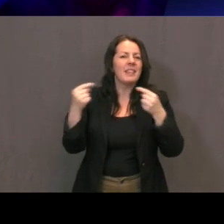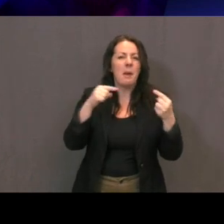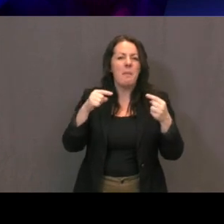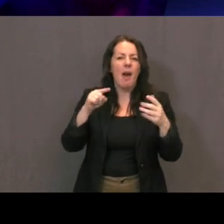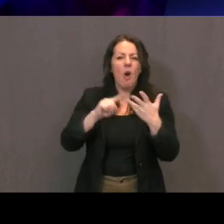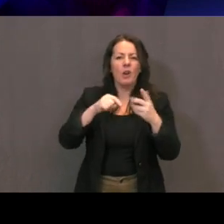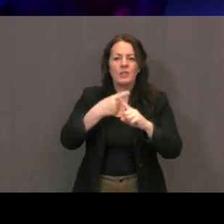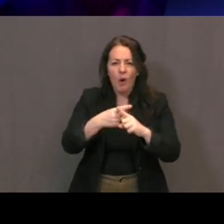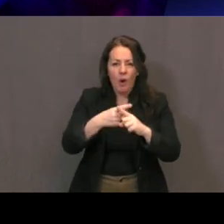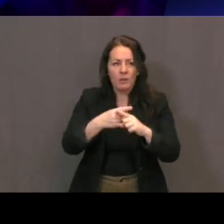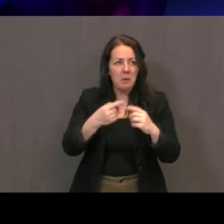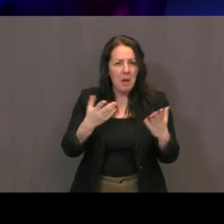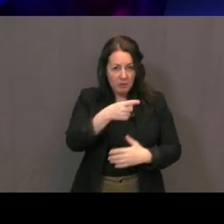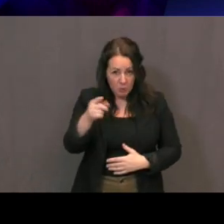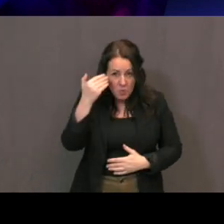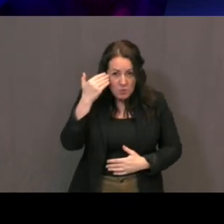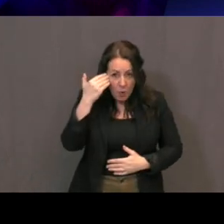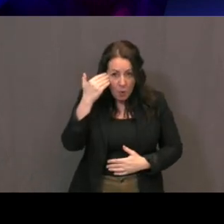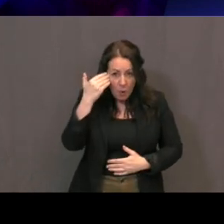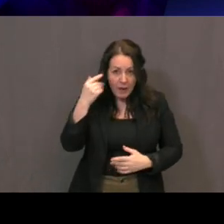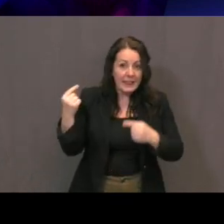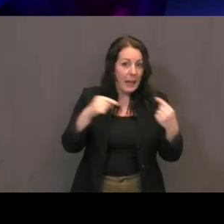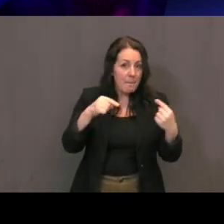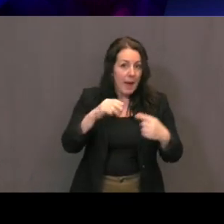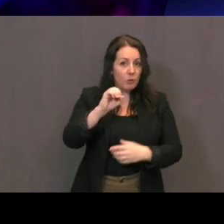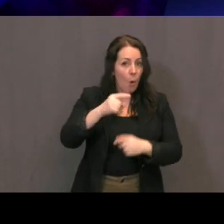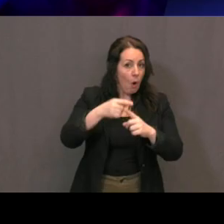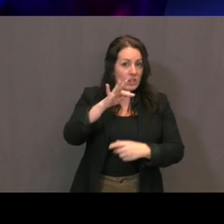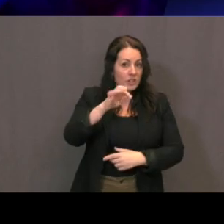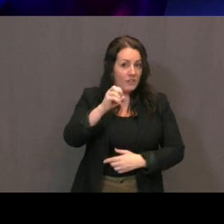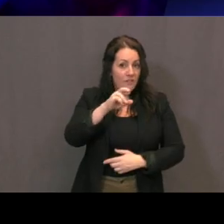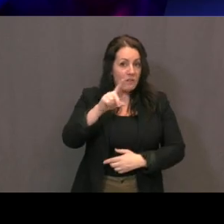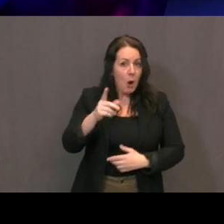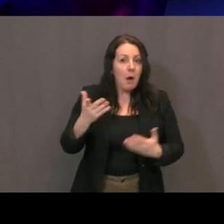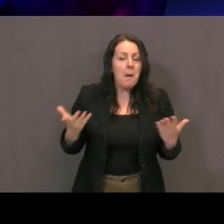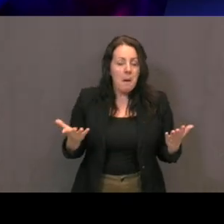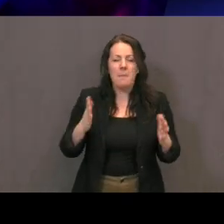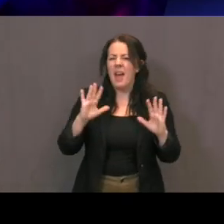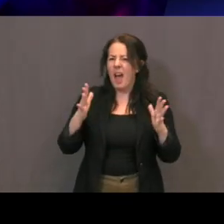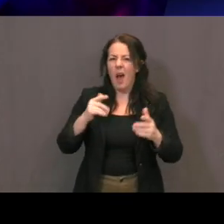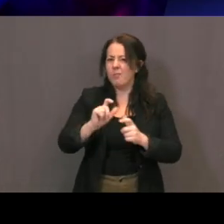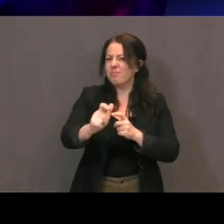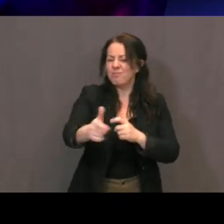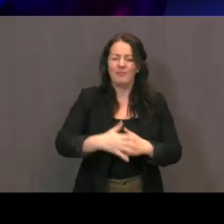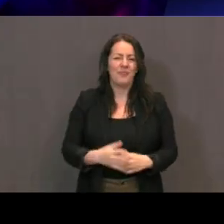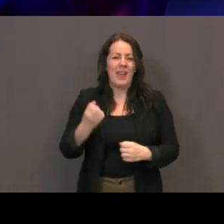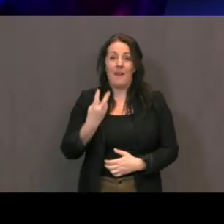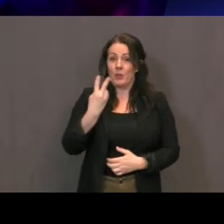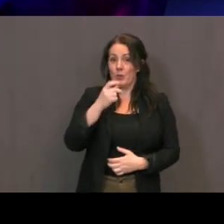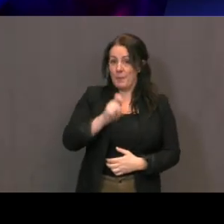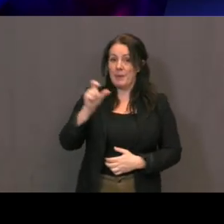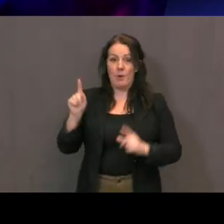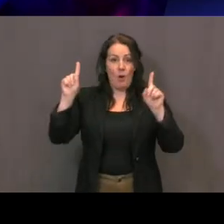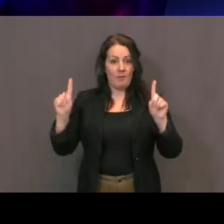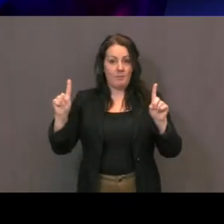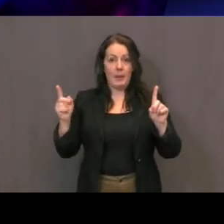way it works is we're going to have two speakers debate a motion from opposing points of view. They will each